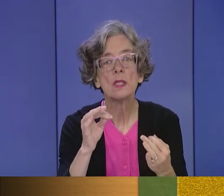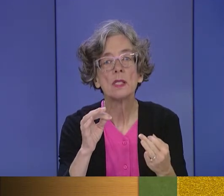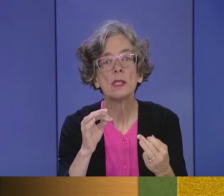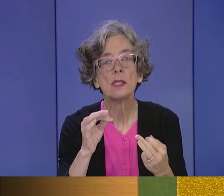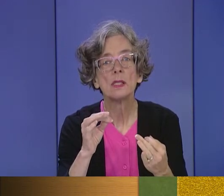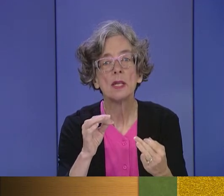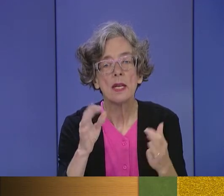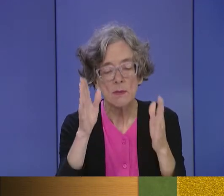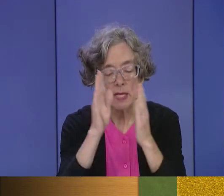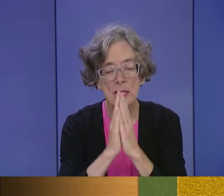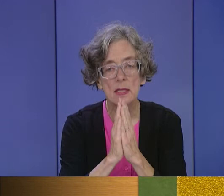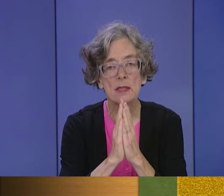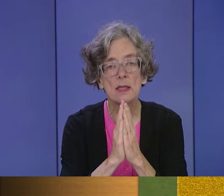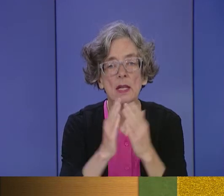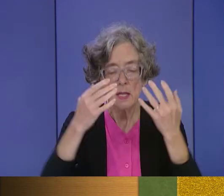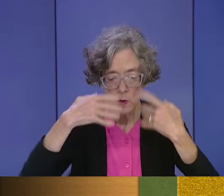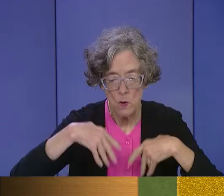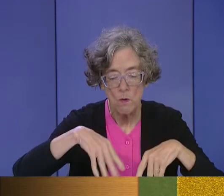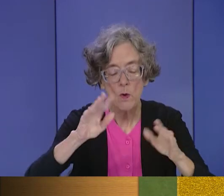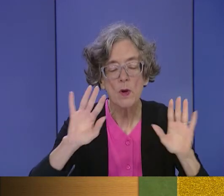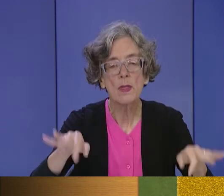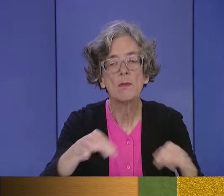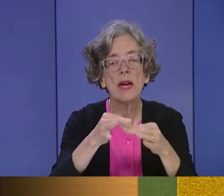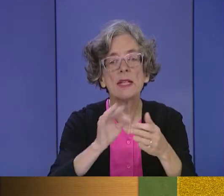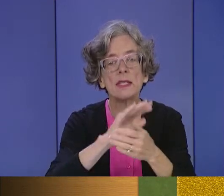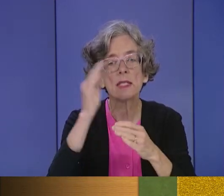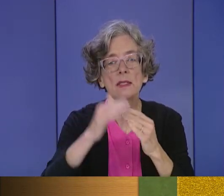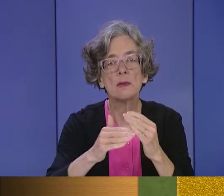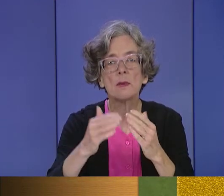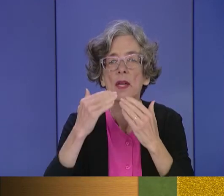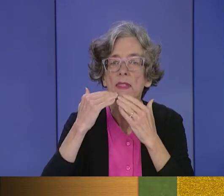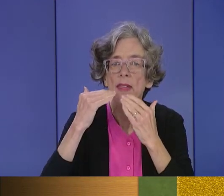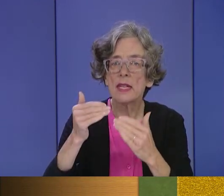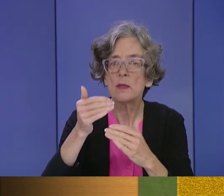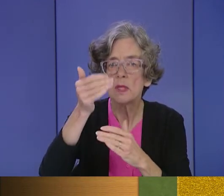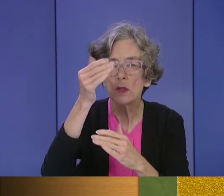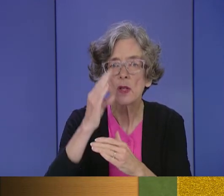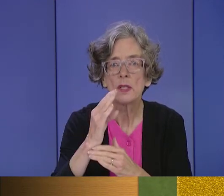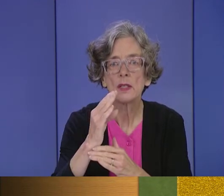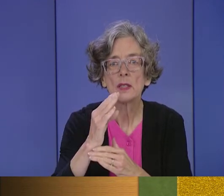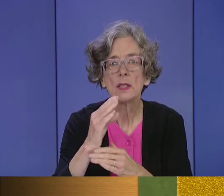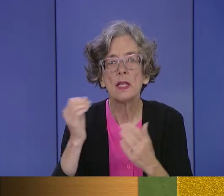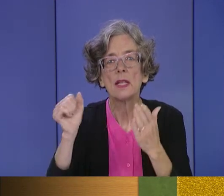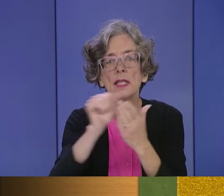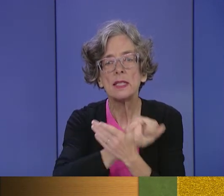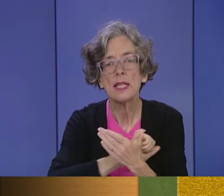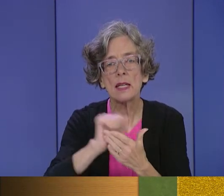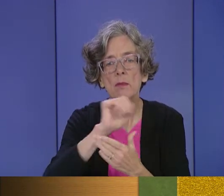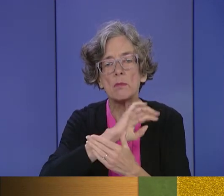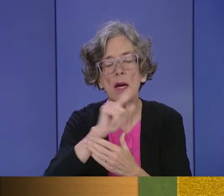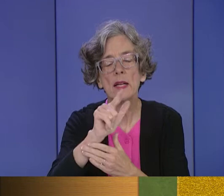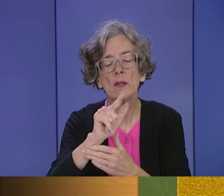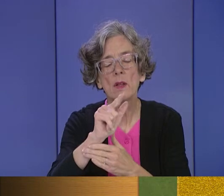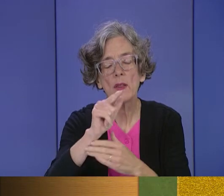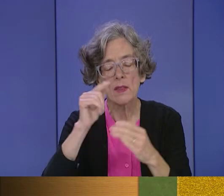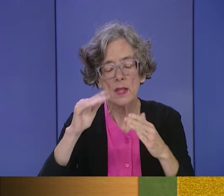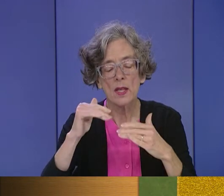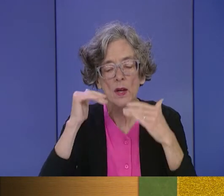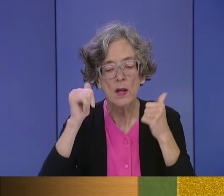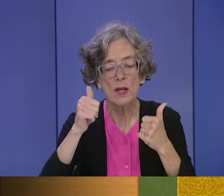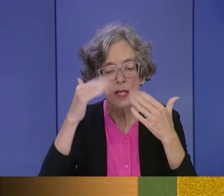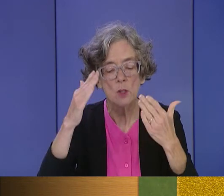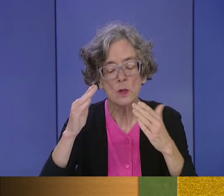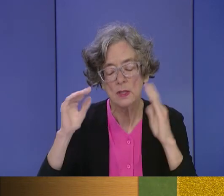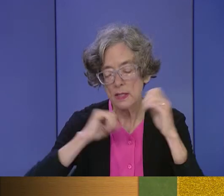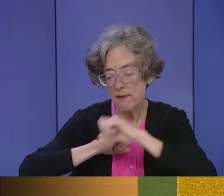Spirit. Amen. Go forth, the Mass is ended. Thanks be to God. Saint Michael, the Archangel, defend us in